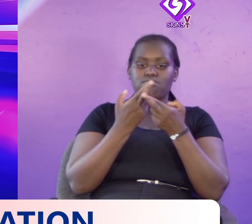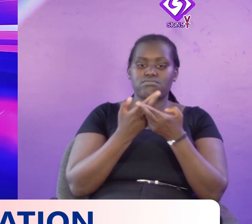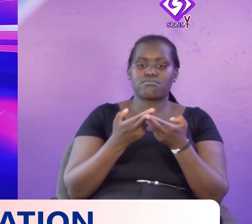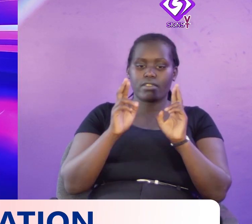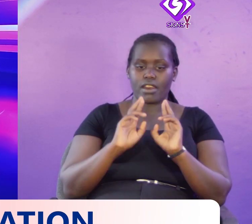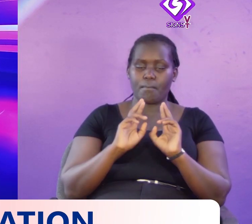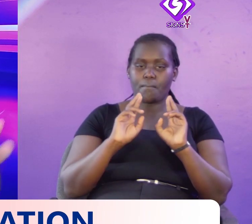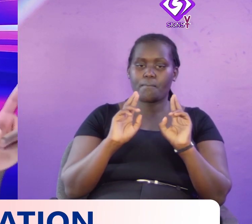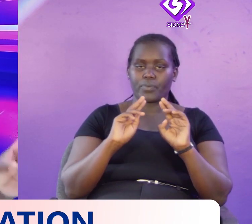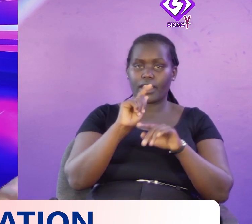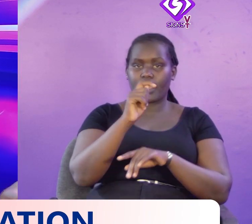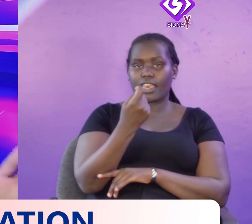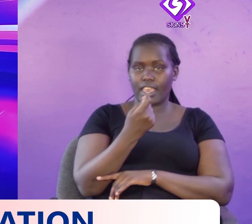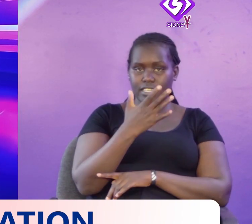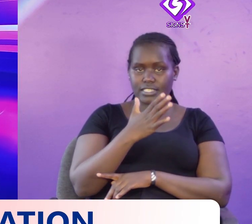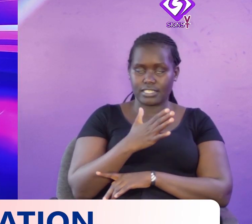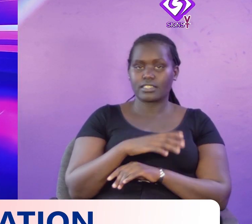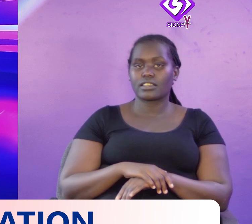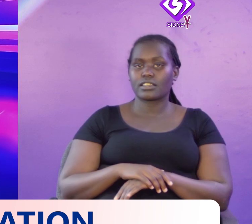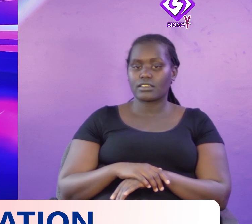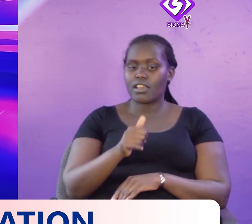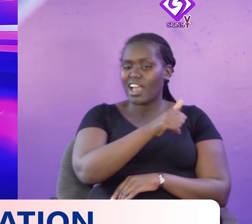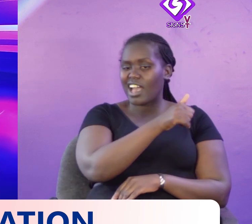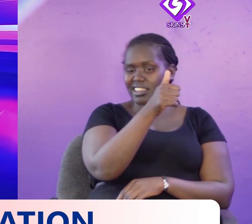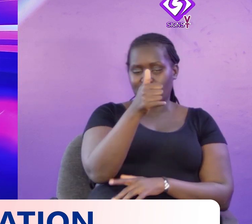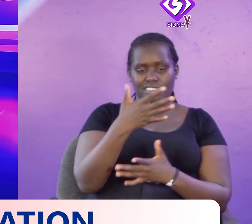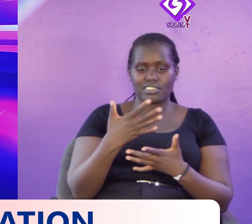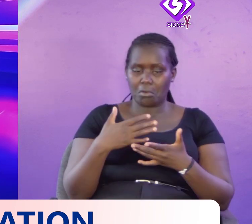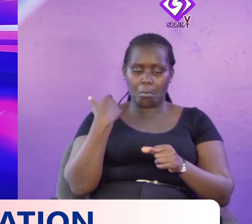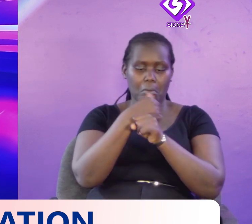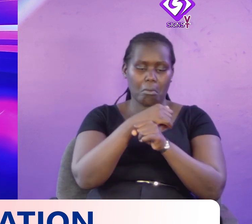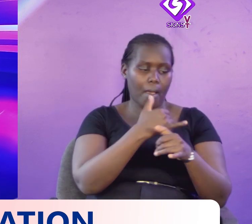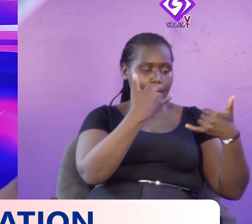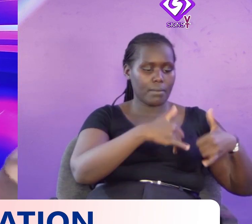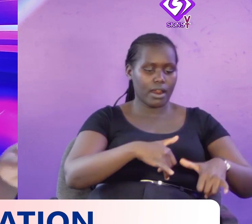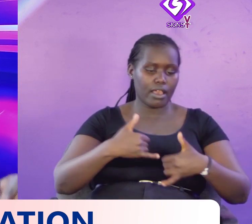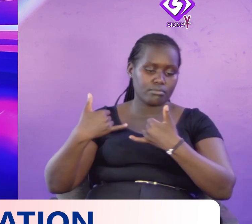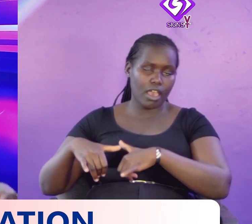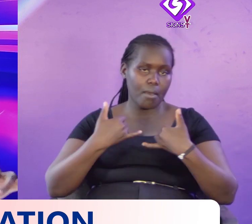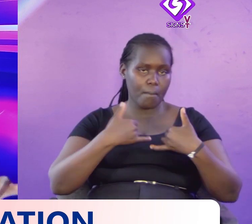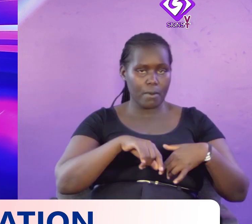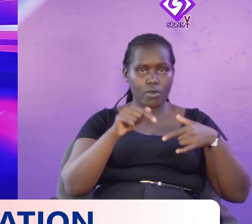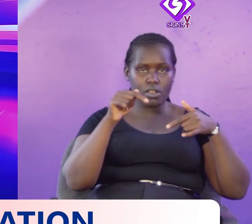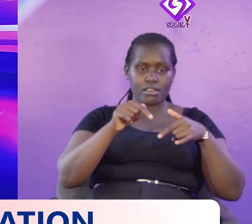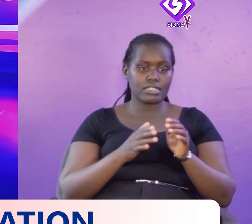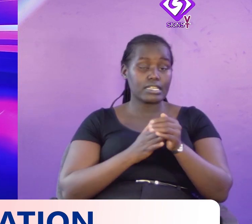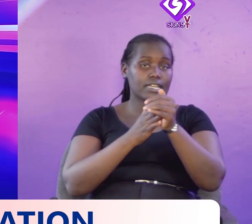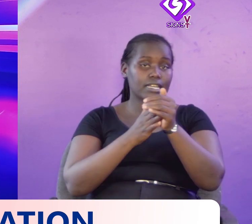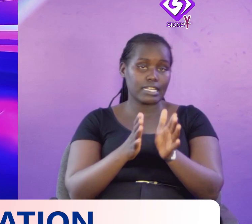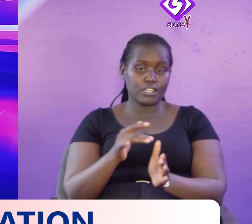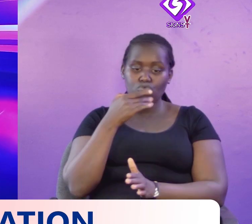get? Only those two people. Otherwise, the rest wamekuwa tu wanafanya tu mchezo. Kwanza, this regime that is there